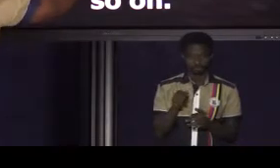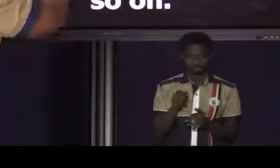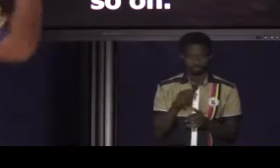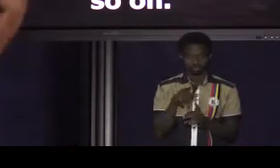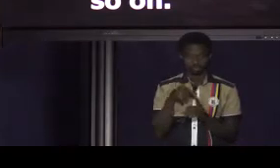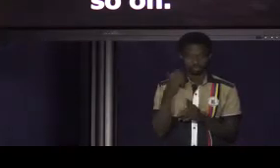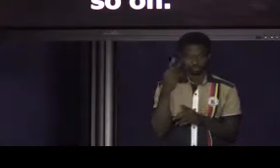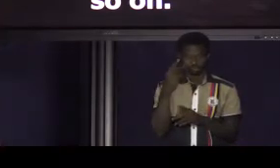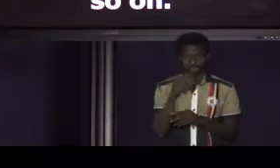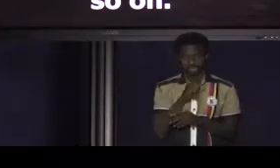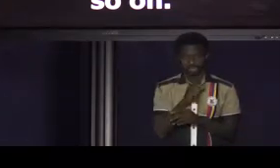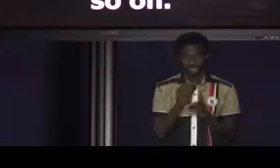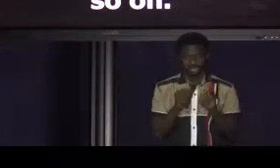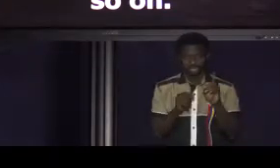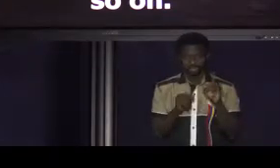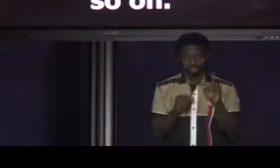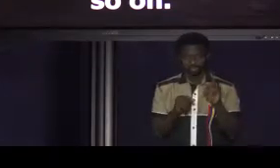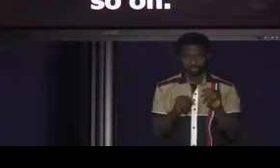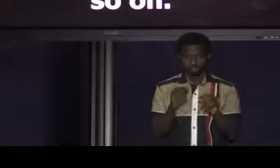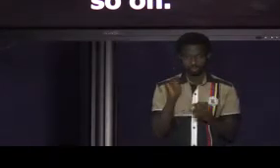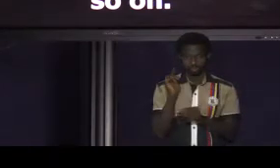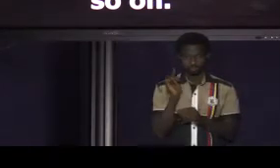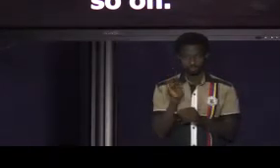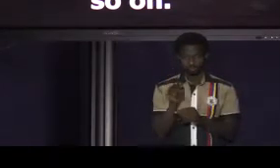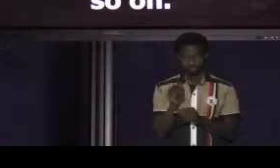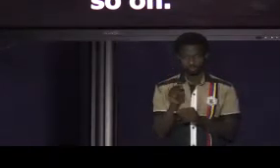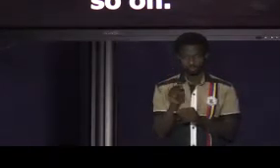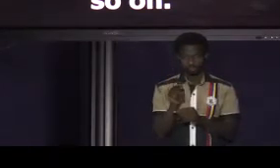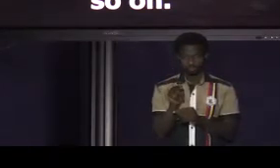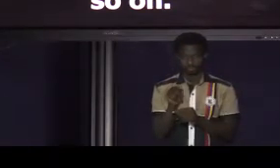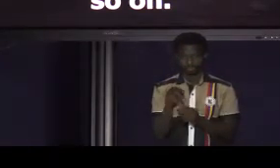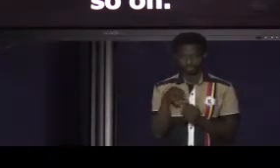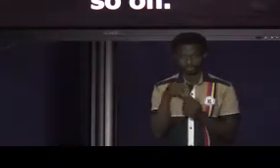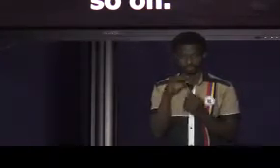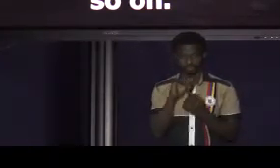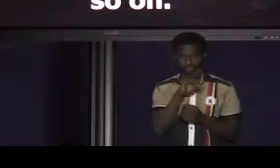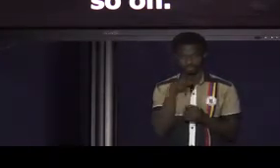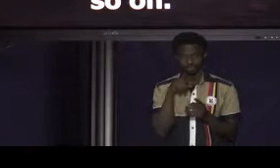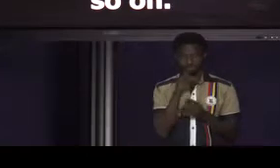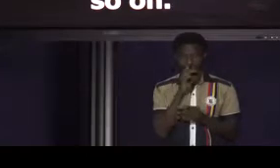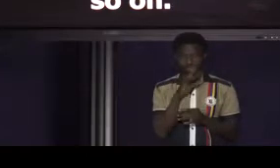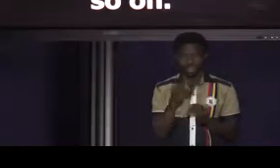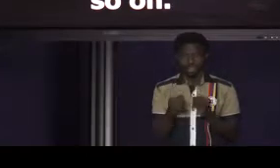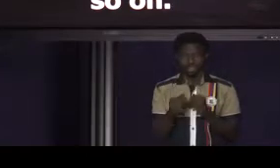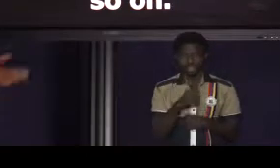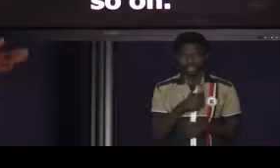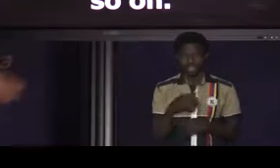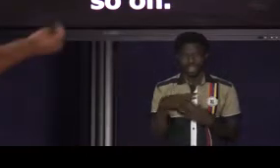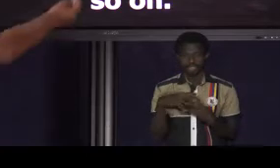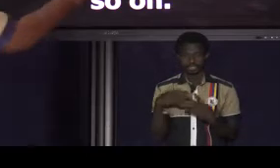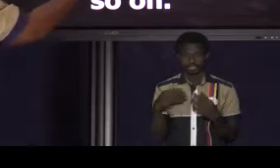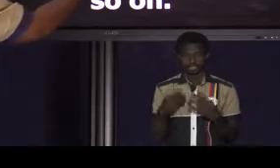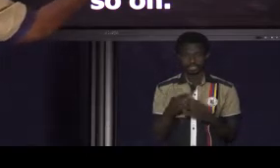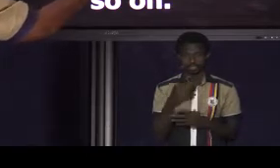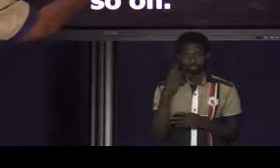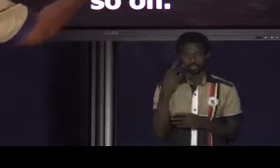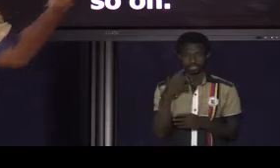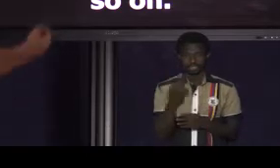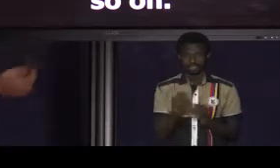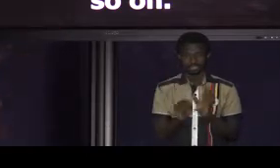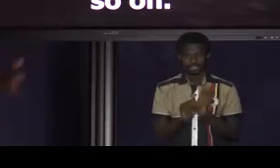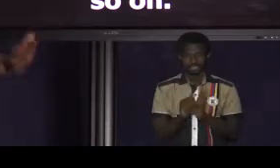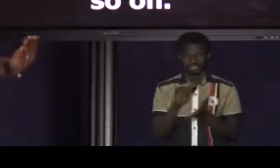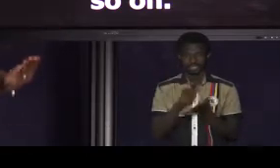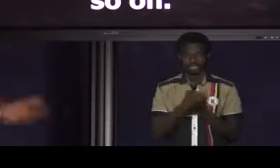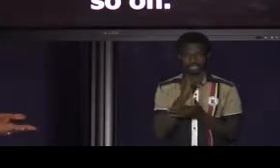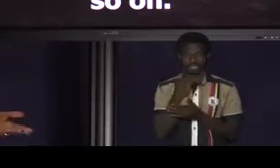dot, that's full stop. Especially when you are ending a sentence, you see the sign,